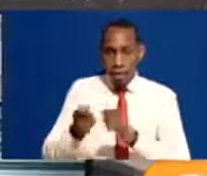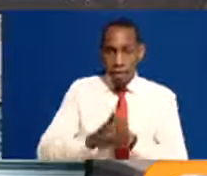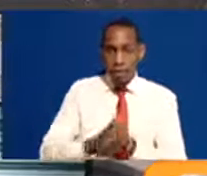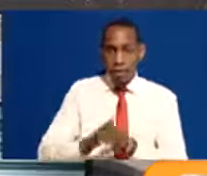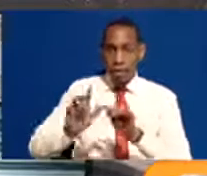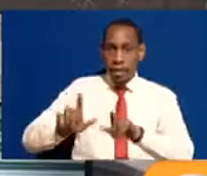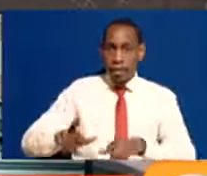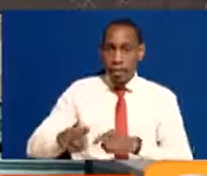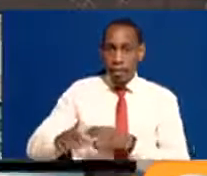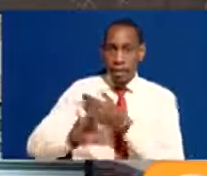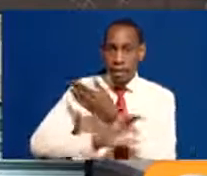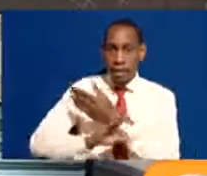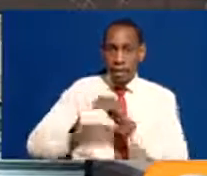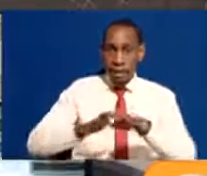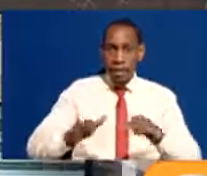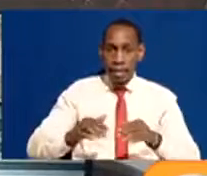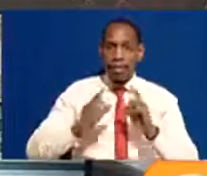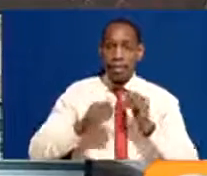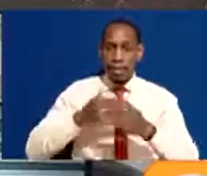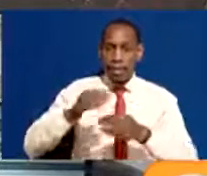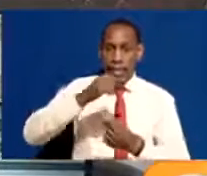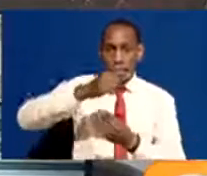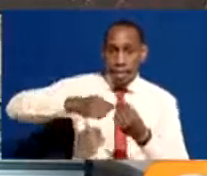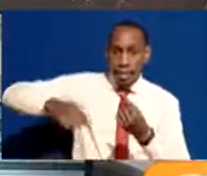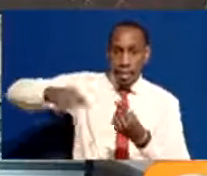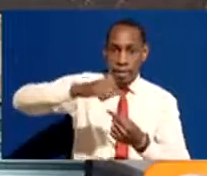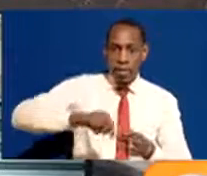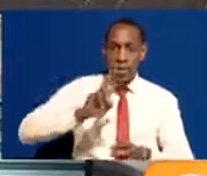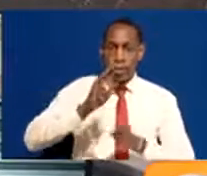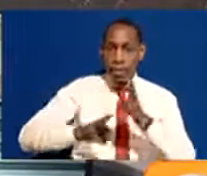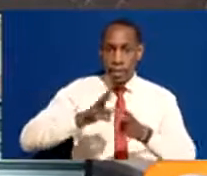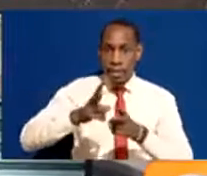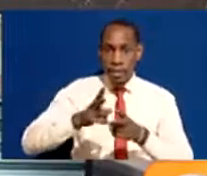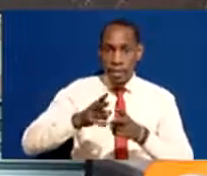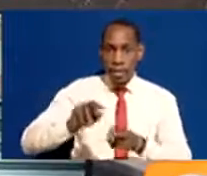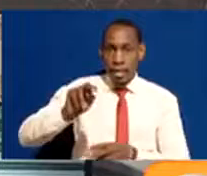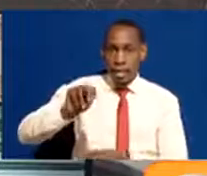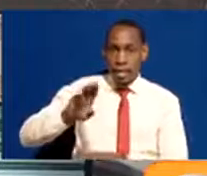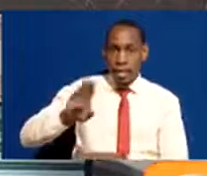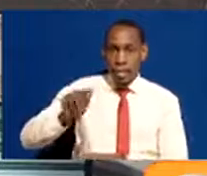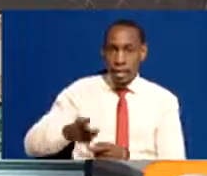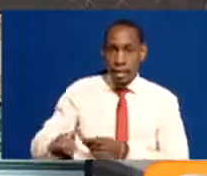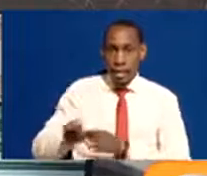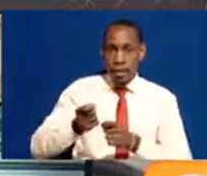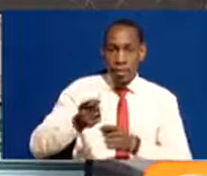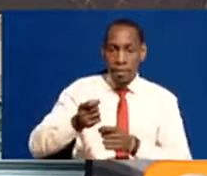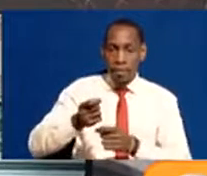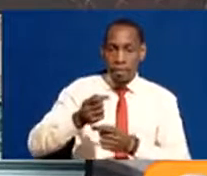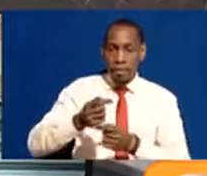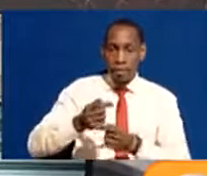the Limuru Country Club will host the next leg of the ongoing 2022 NCBA Golf Series on